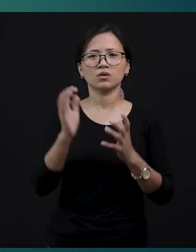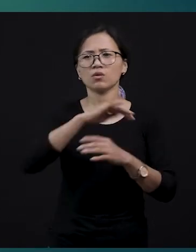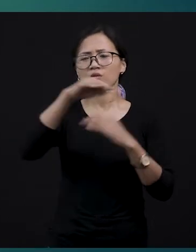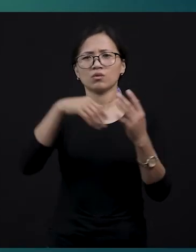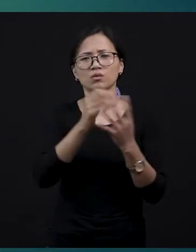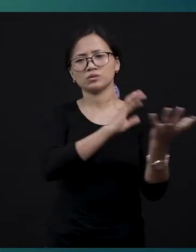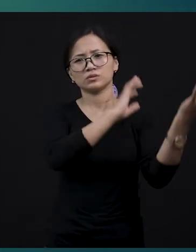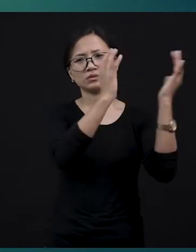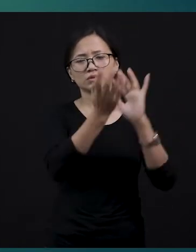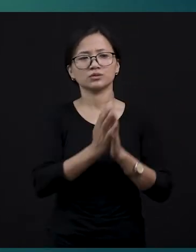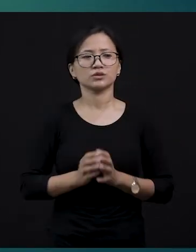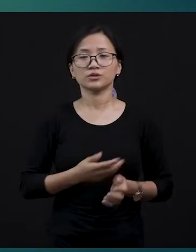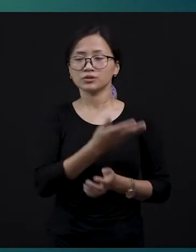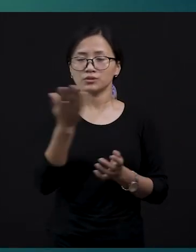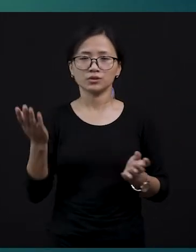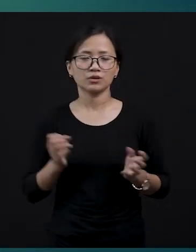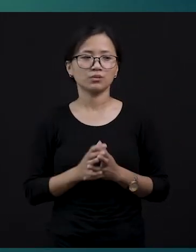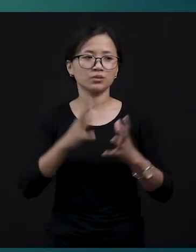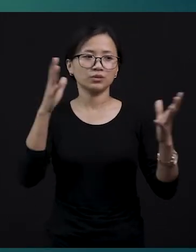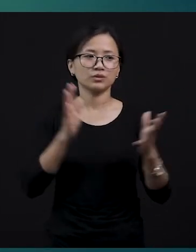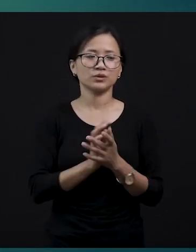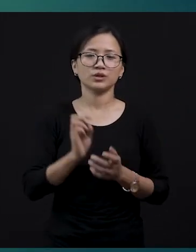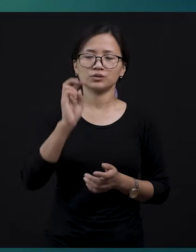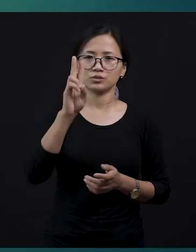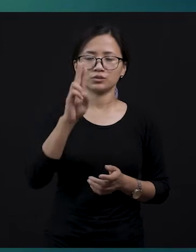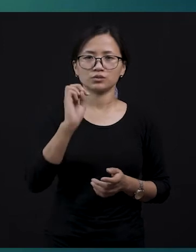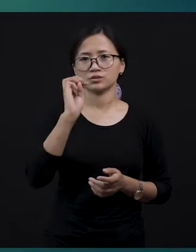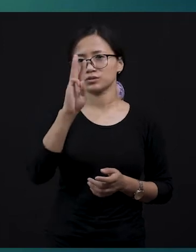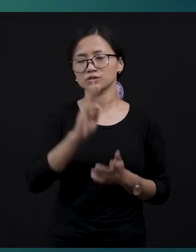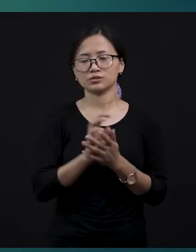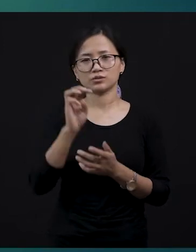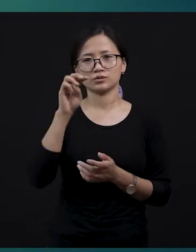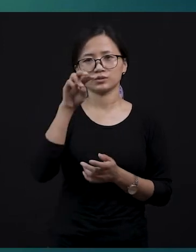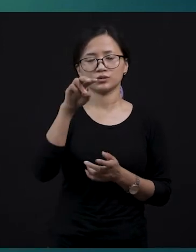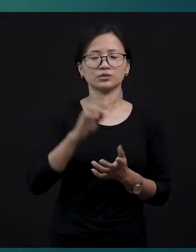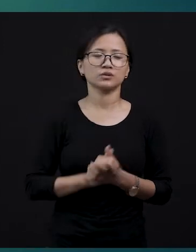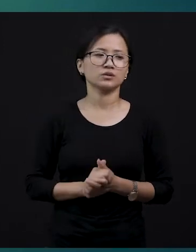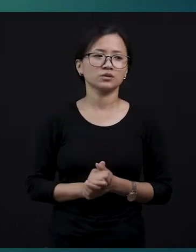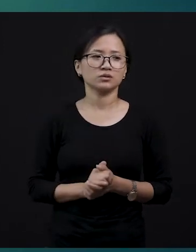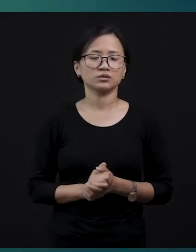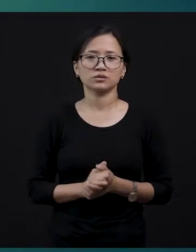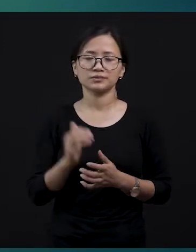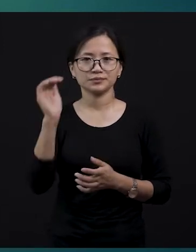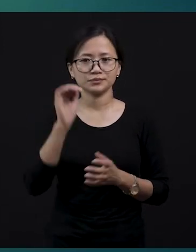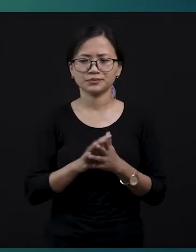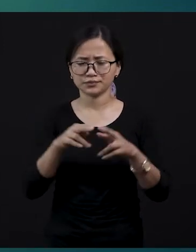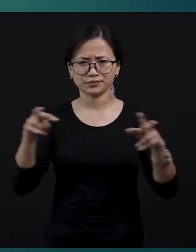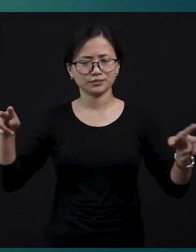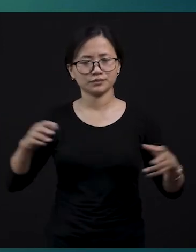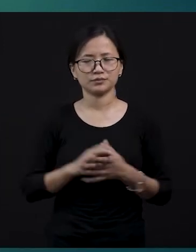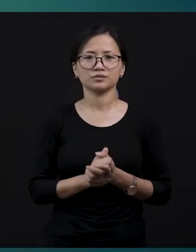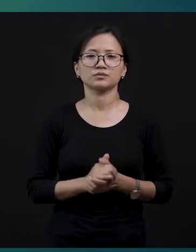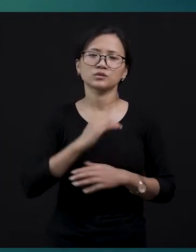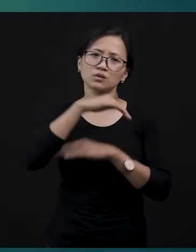than 2,300 species. I'm not saying the number, okay? Different varieties, we call it jati, isn't it? There are so many different varieties